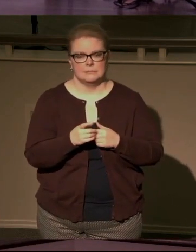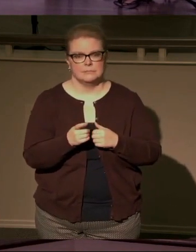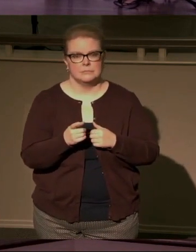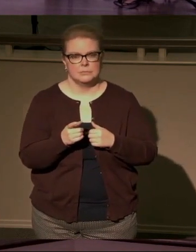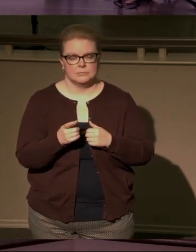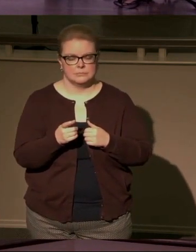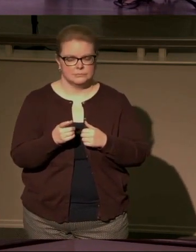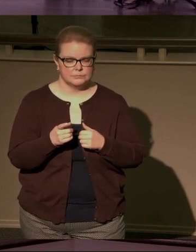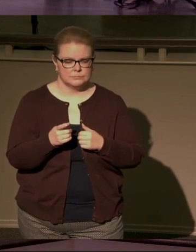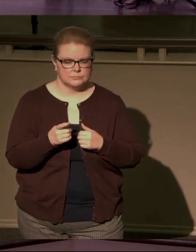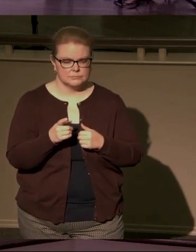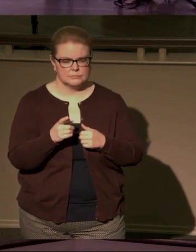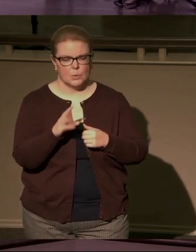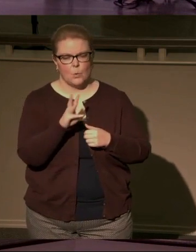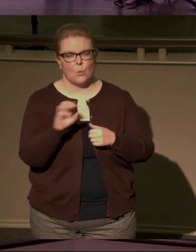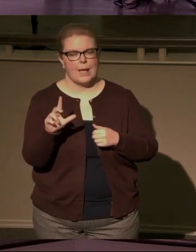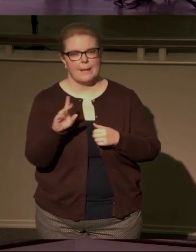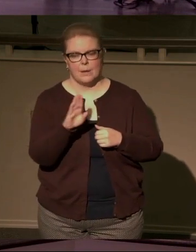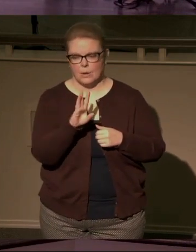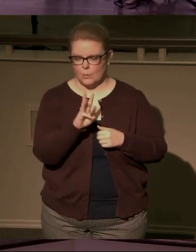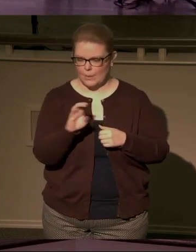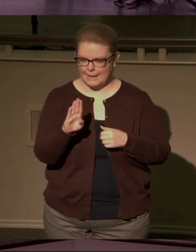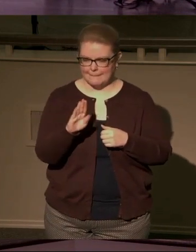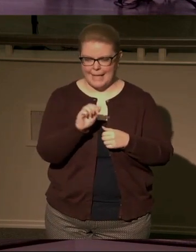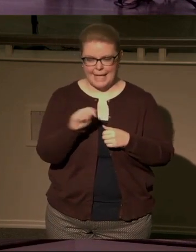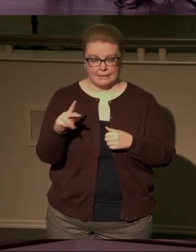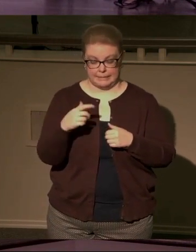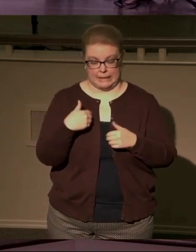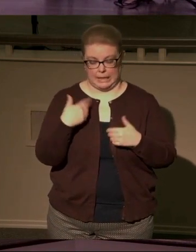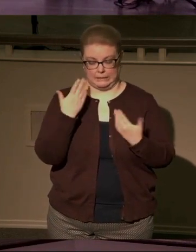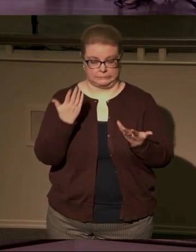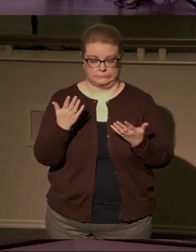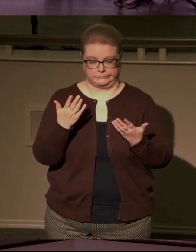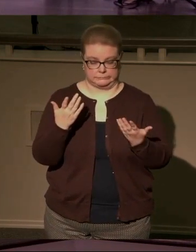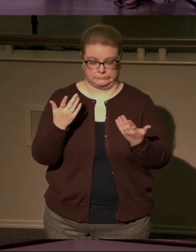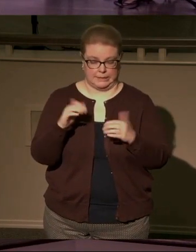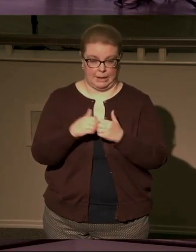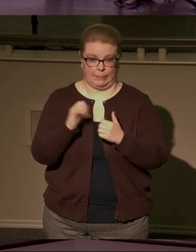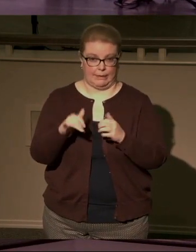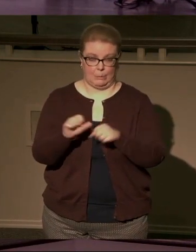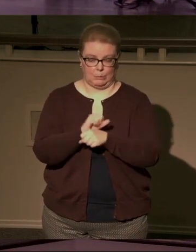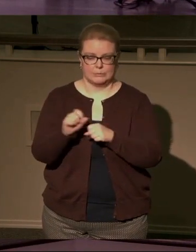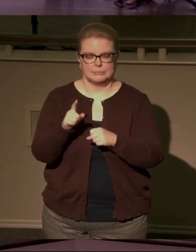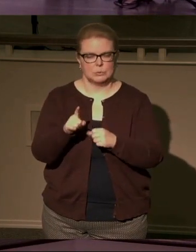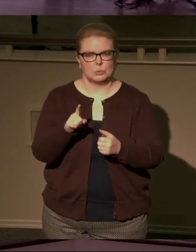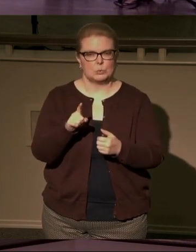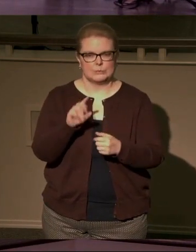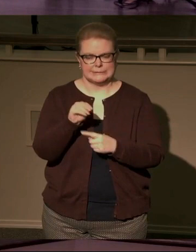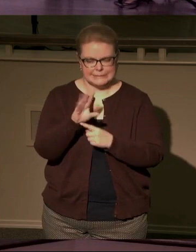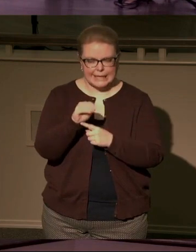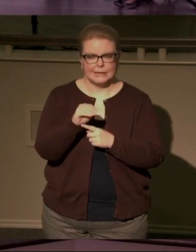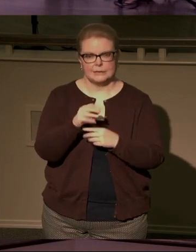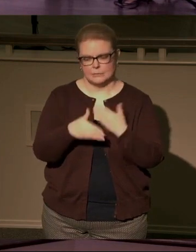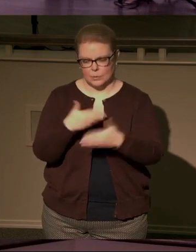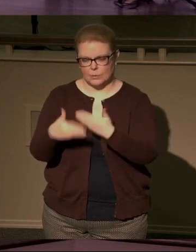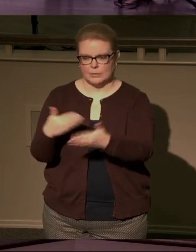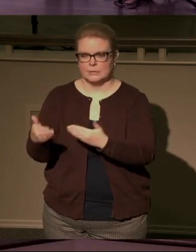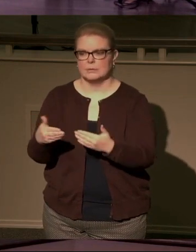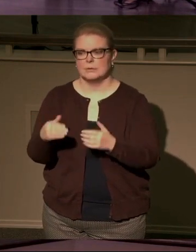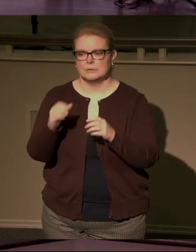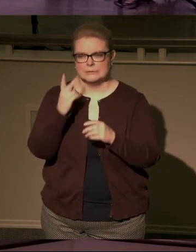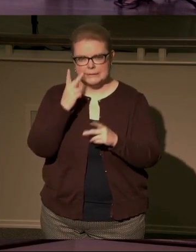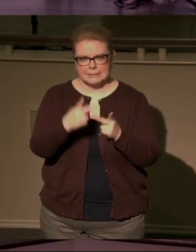is a web app. I don't know how all that part works, but you just scan it, go where it takes you. You'll see places where you can